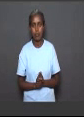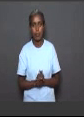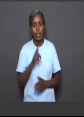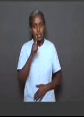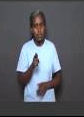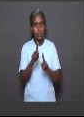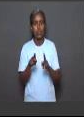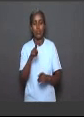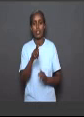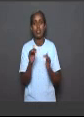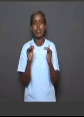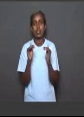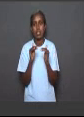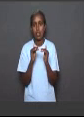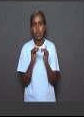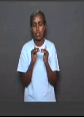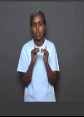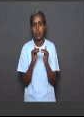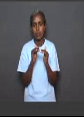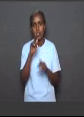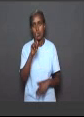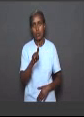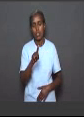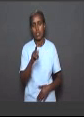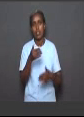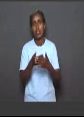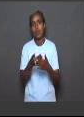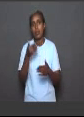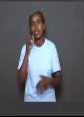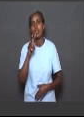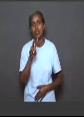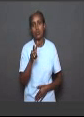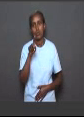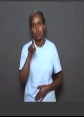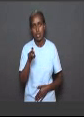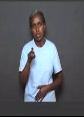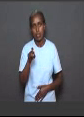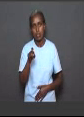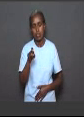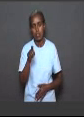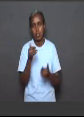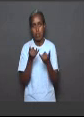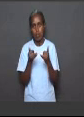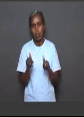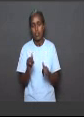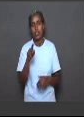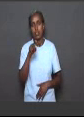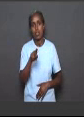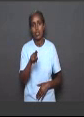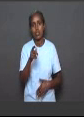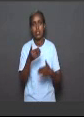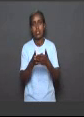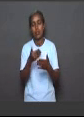G of x equals 1 minus 2x over